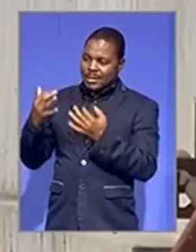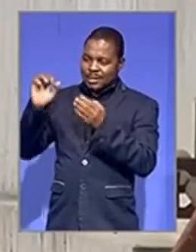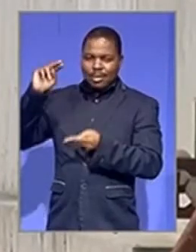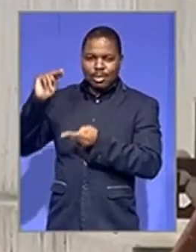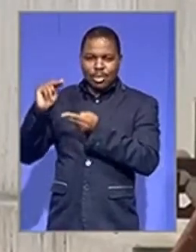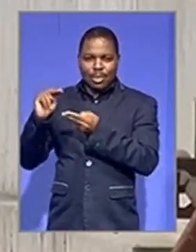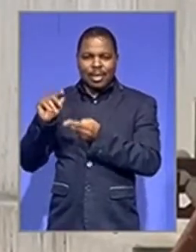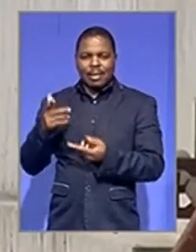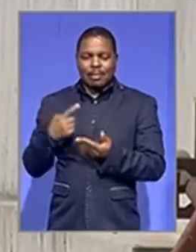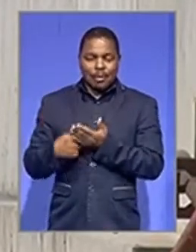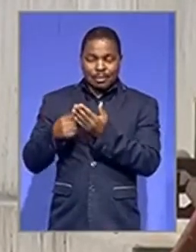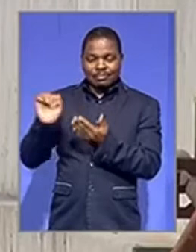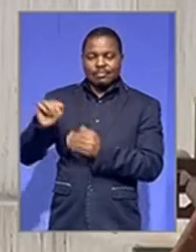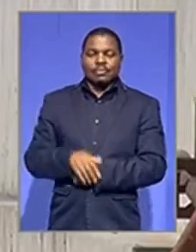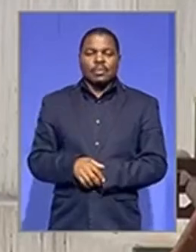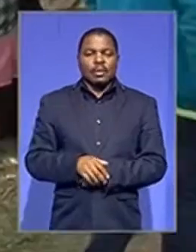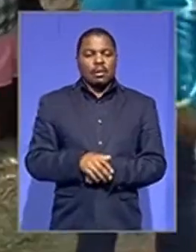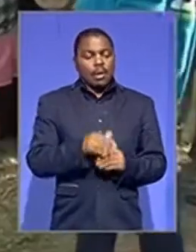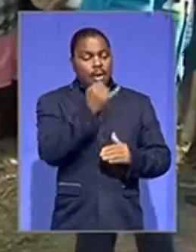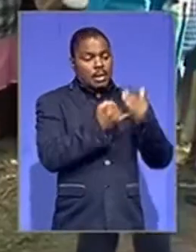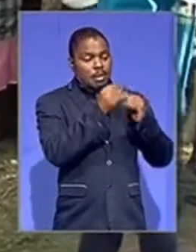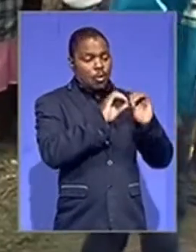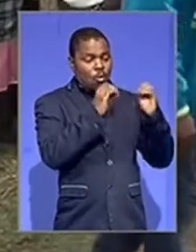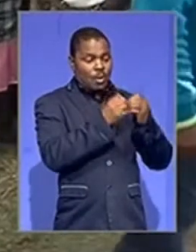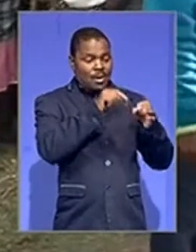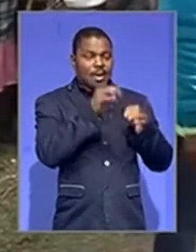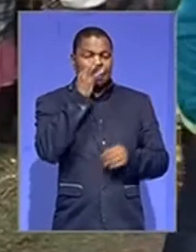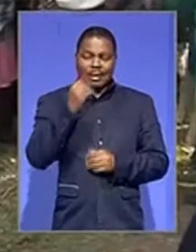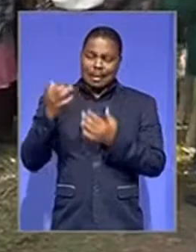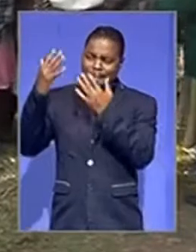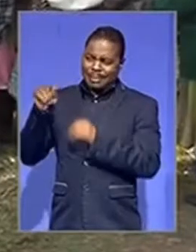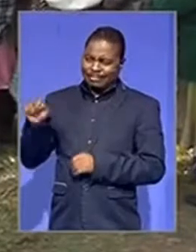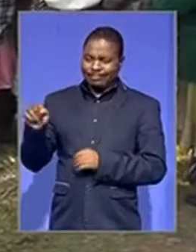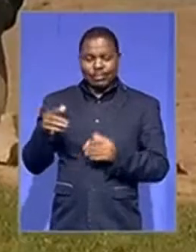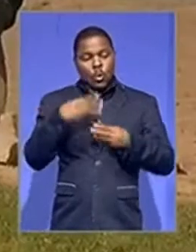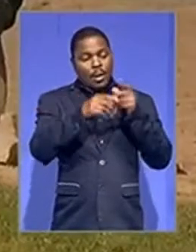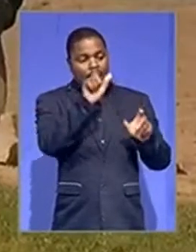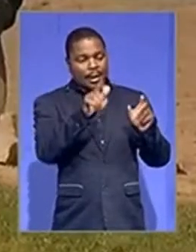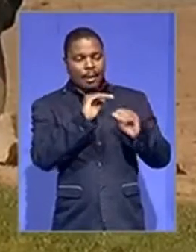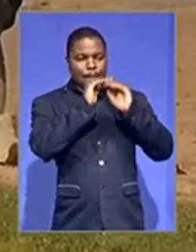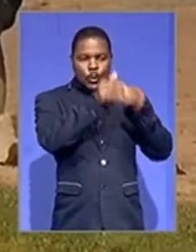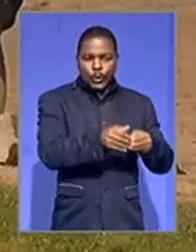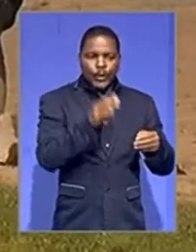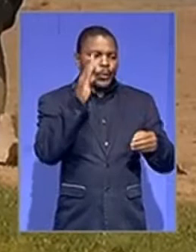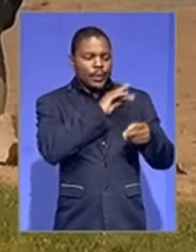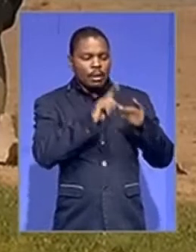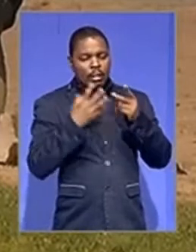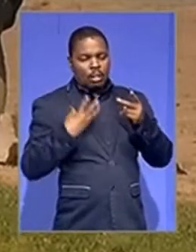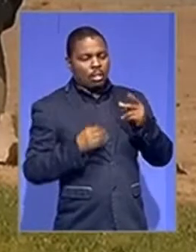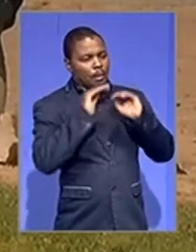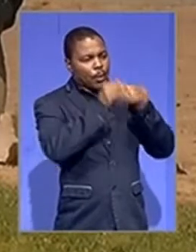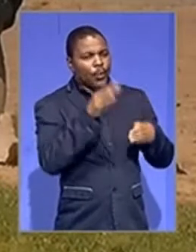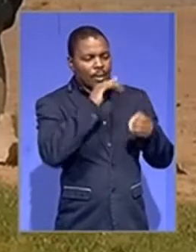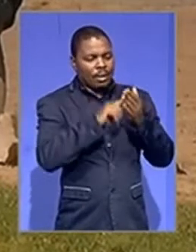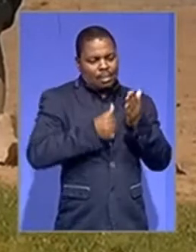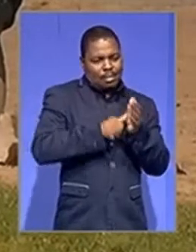pele. Mekgatlo e ikemetšego e bolela gore ditekanyetšo di paletšwe go šireletša bašomi, bahloki le baamogedi ba ditšhelete